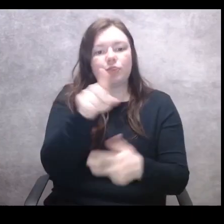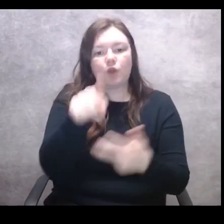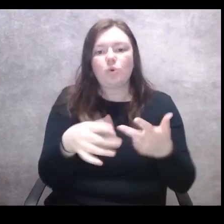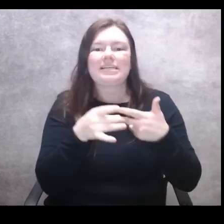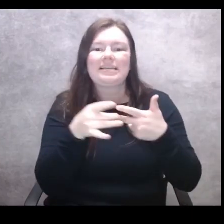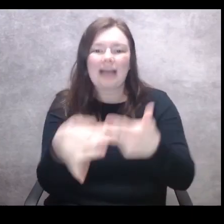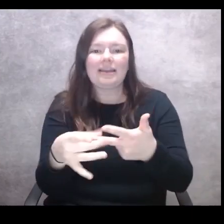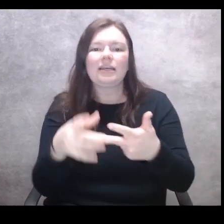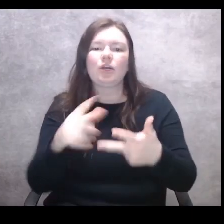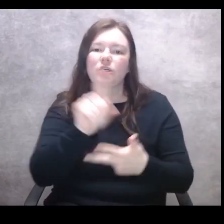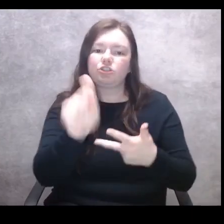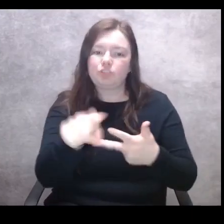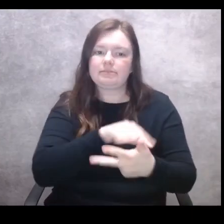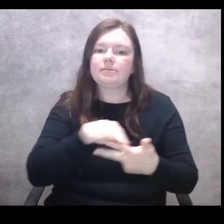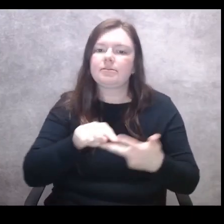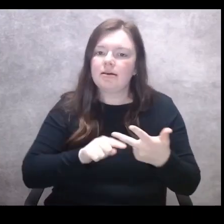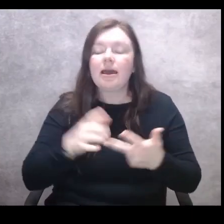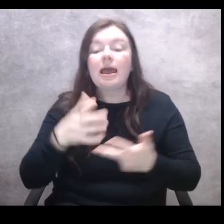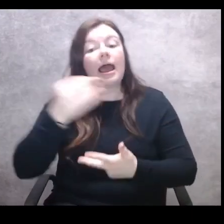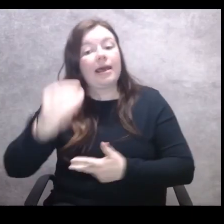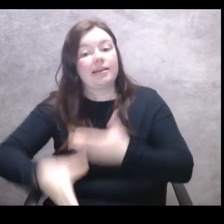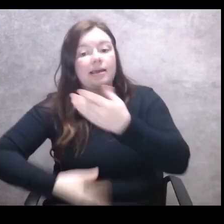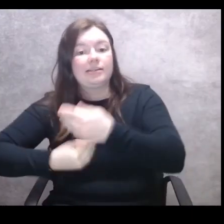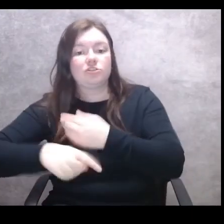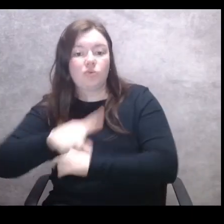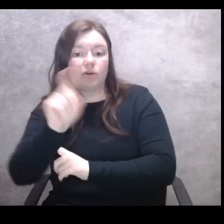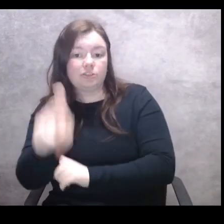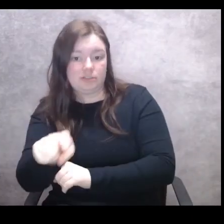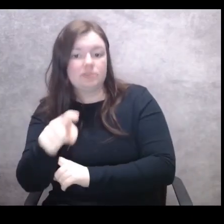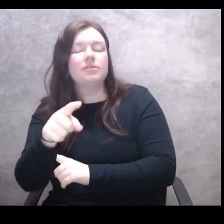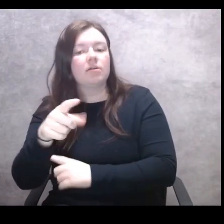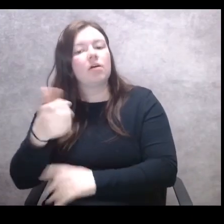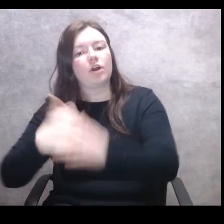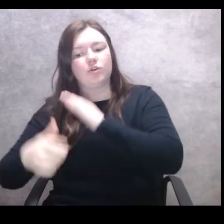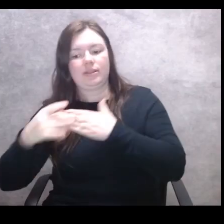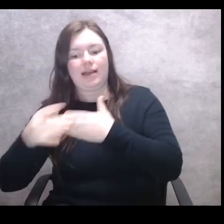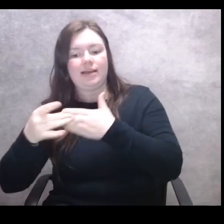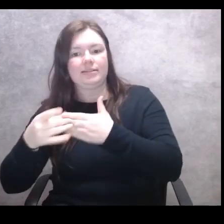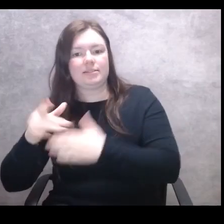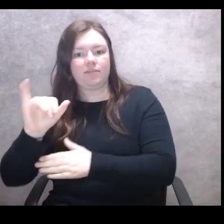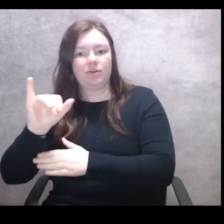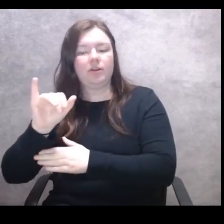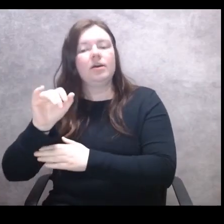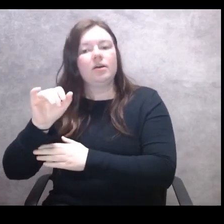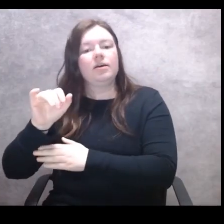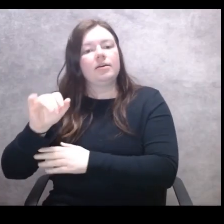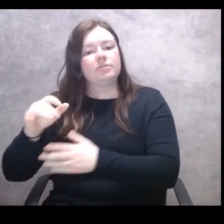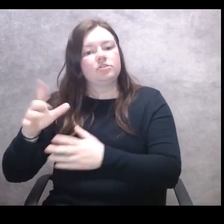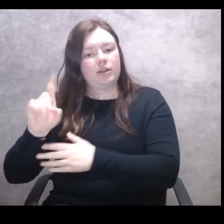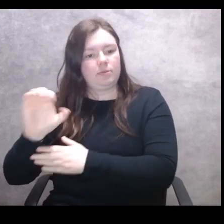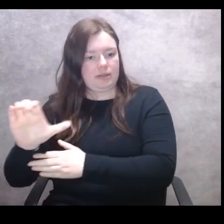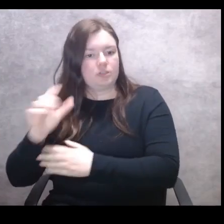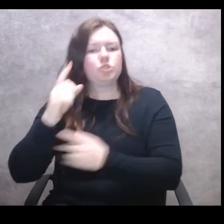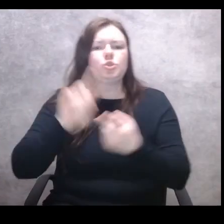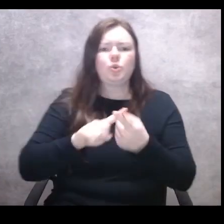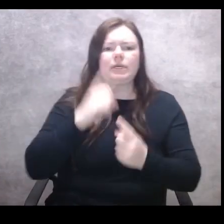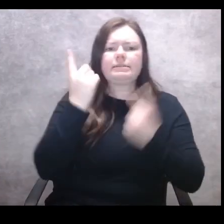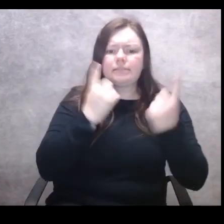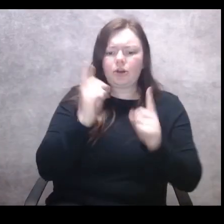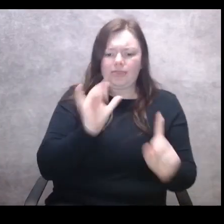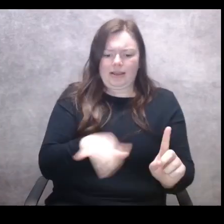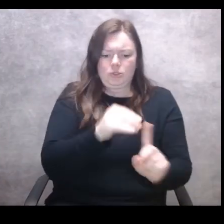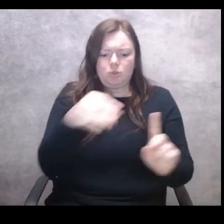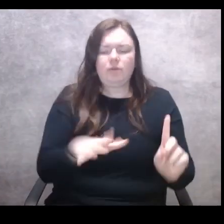guiding questions and the additional in the Guidance for IEP Development document to consider the student's